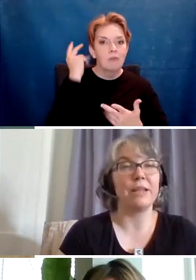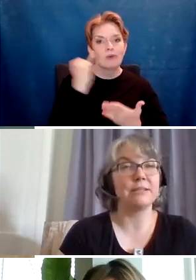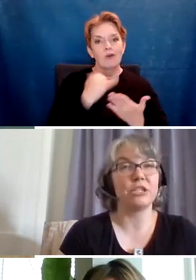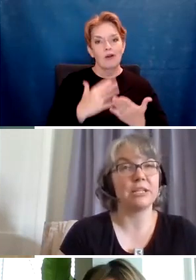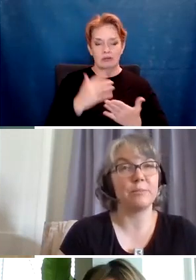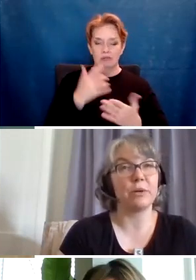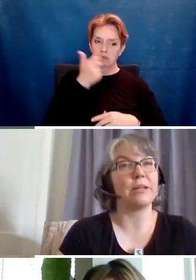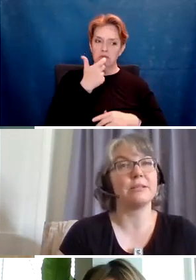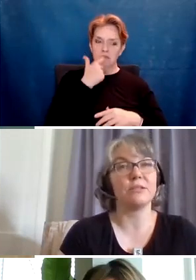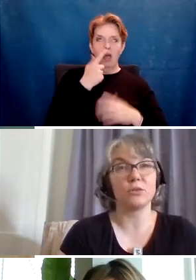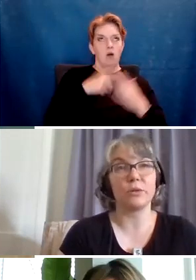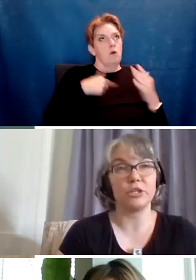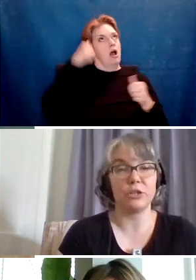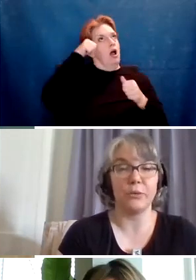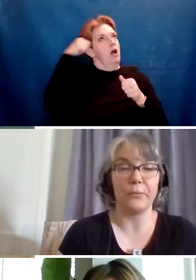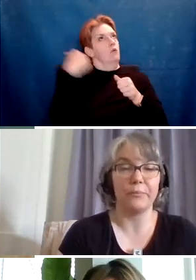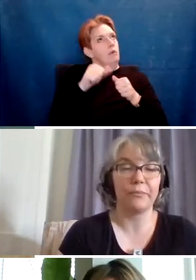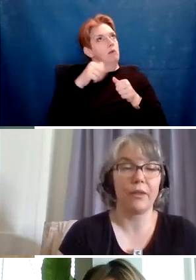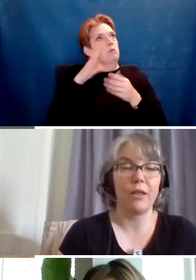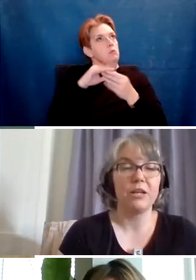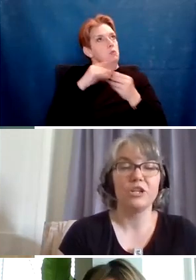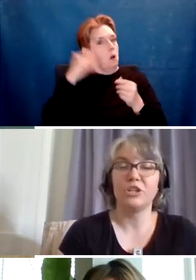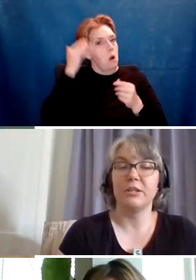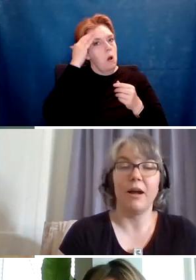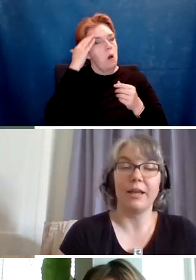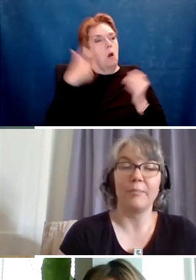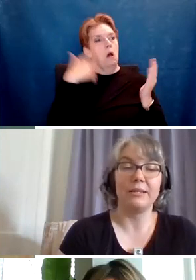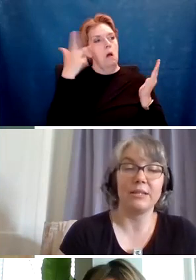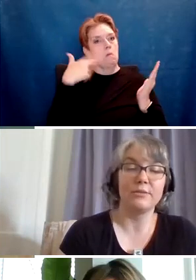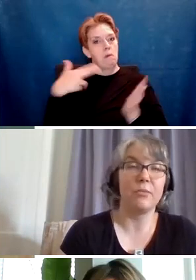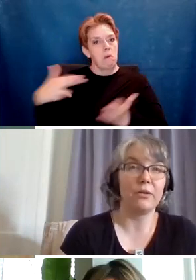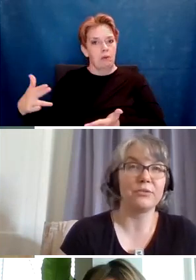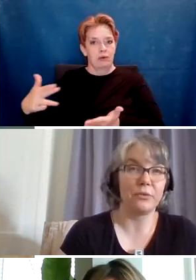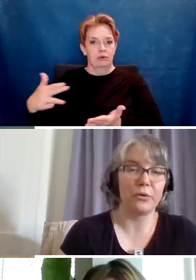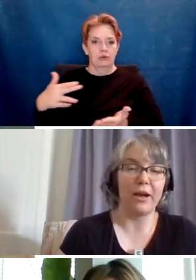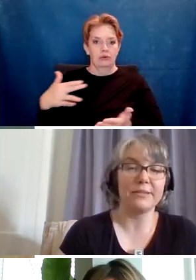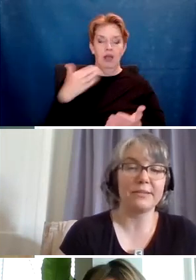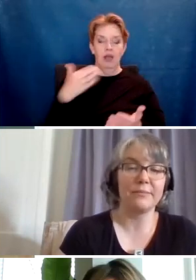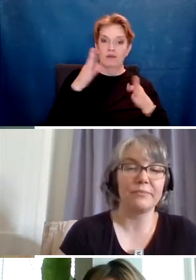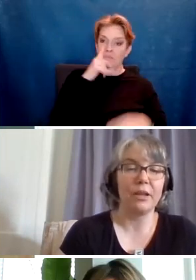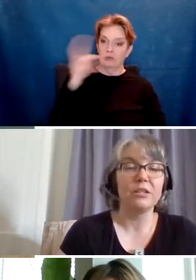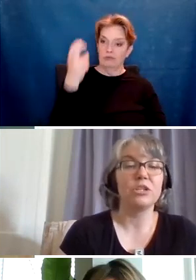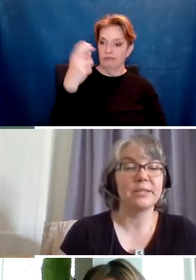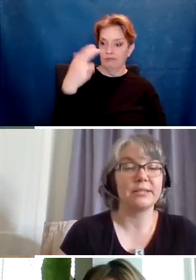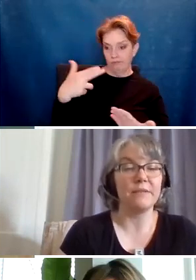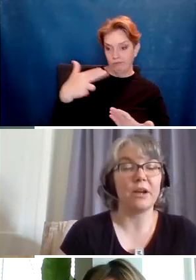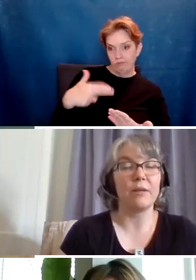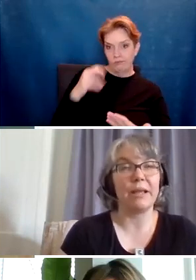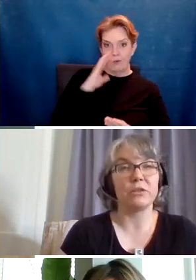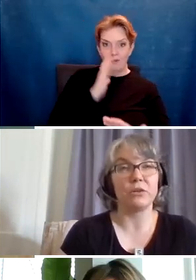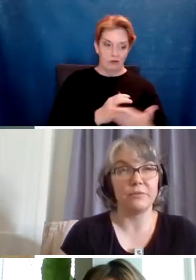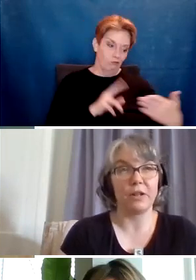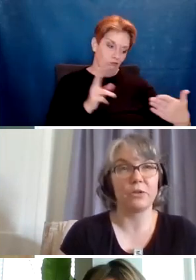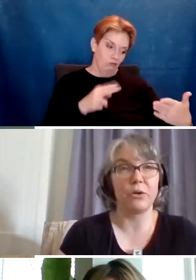people and events that she experienced and stories she knew. She did not like painting using models or photographs. She was a